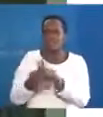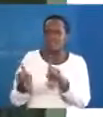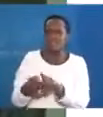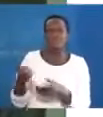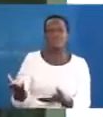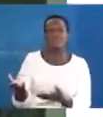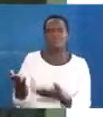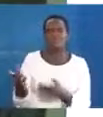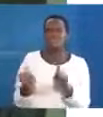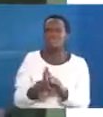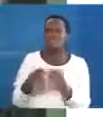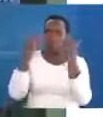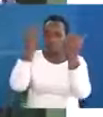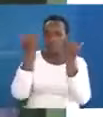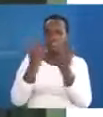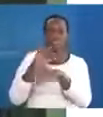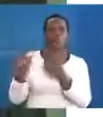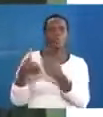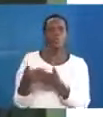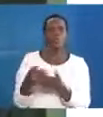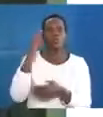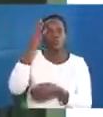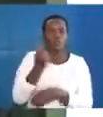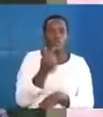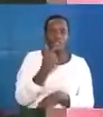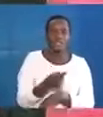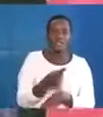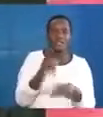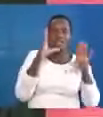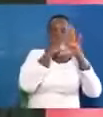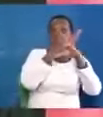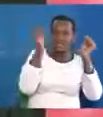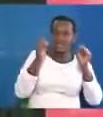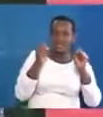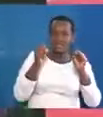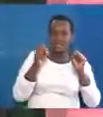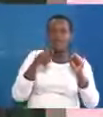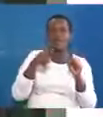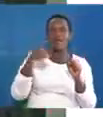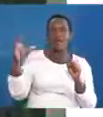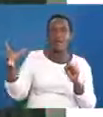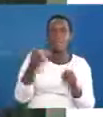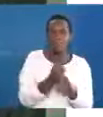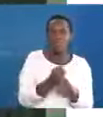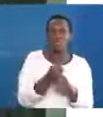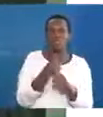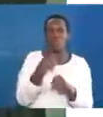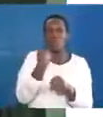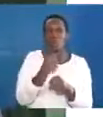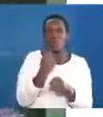Justice. That's why it is said the president appoints the